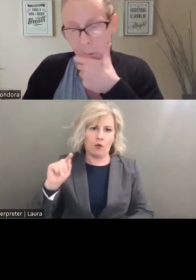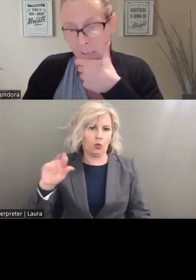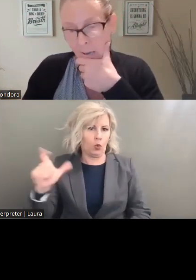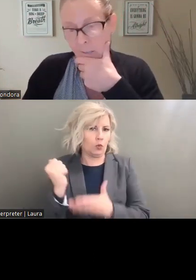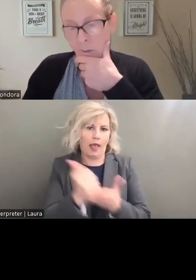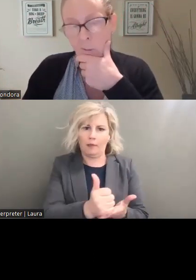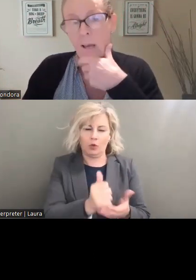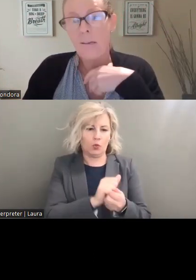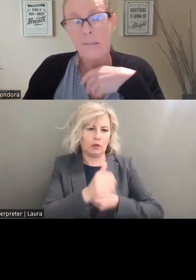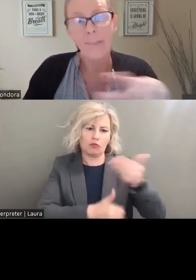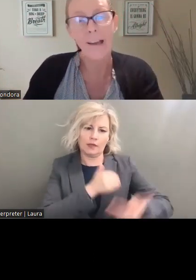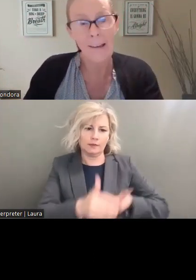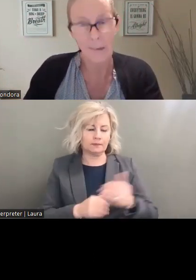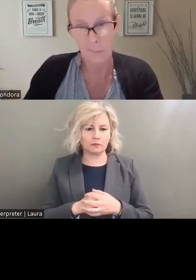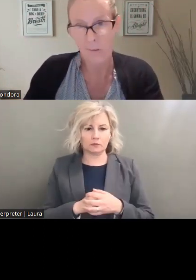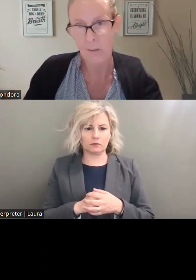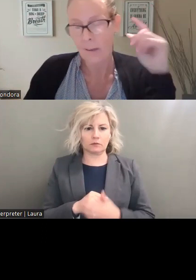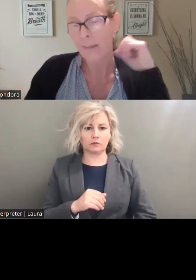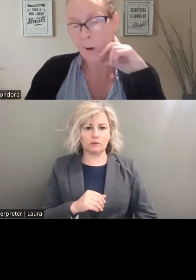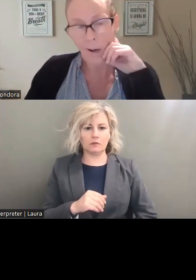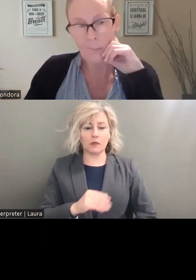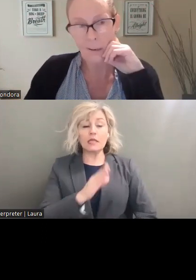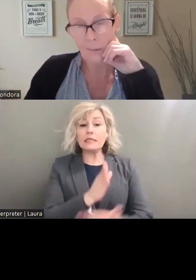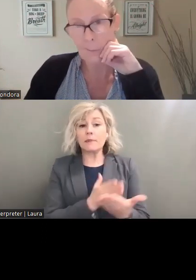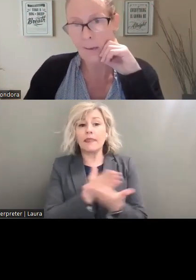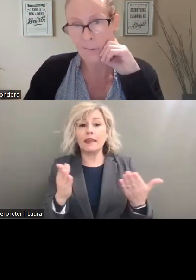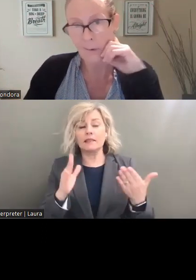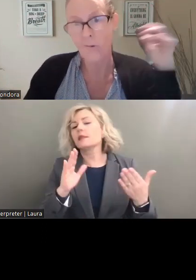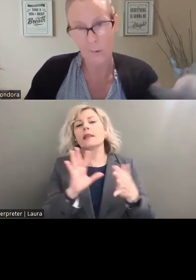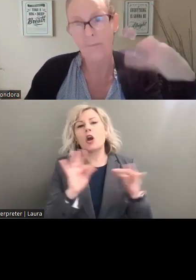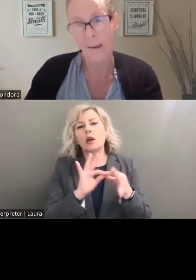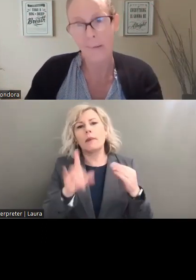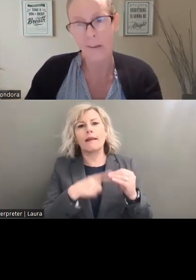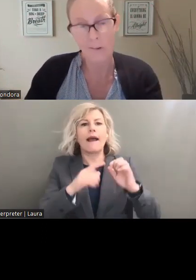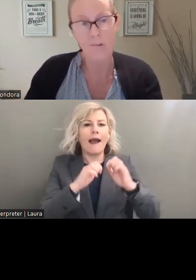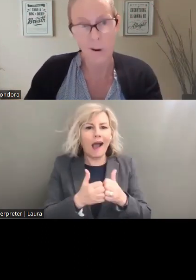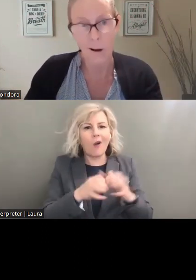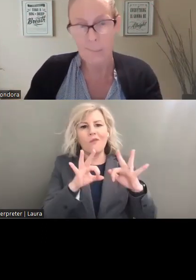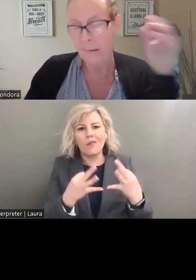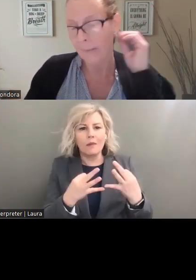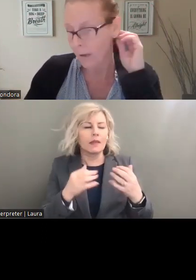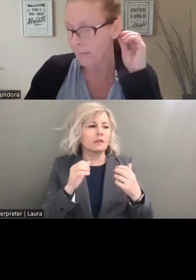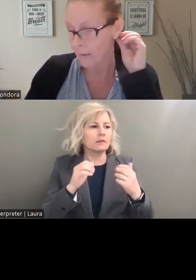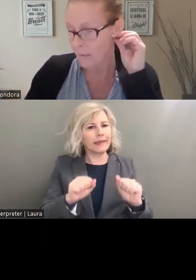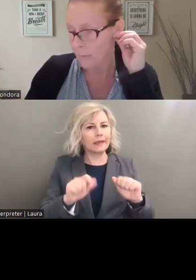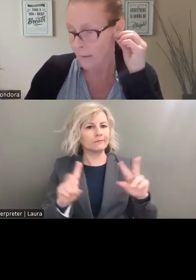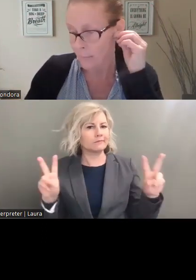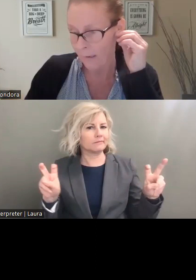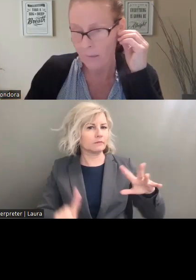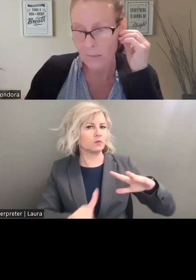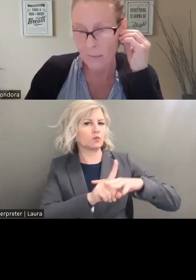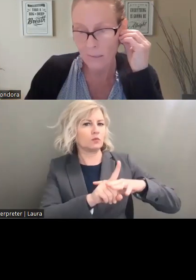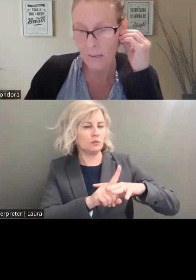that process. So some of the items that talk about the ways in which sort of family could show up in the context of